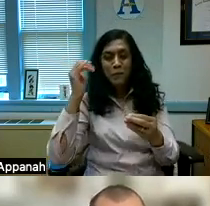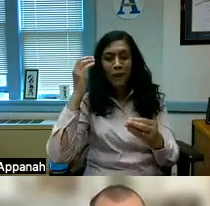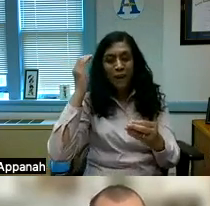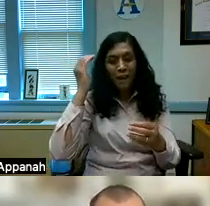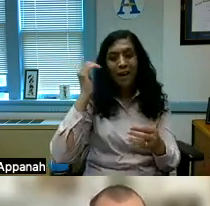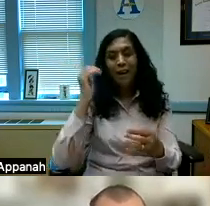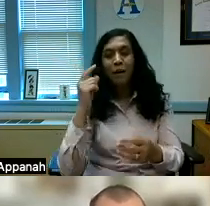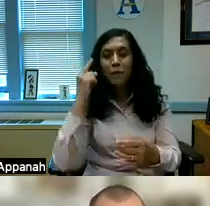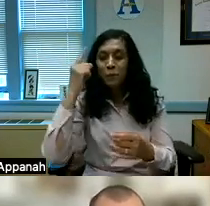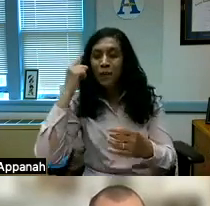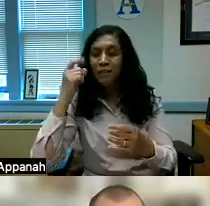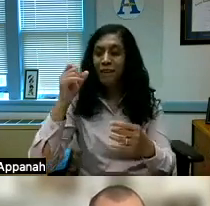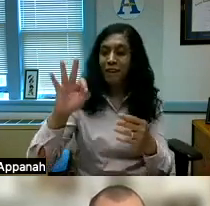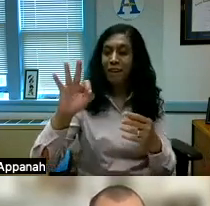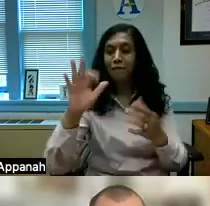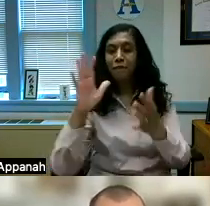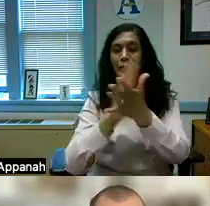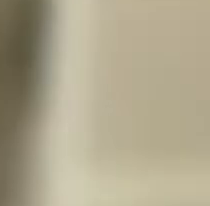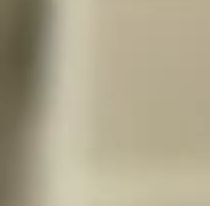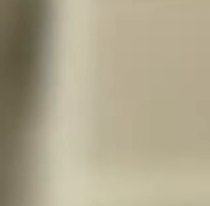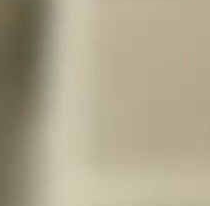I do want to add something as well.